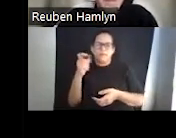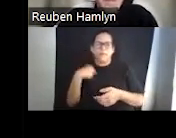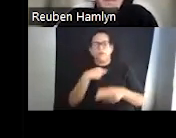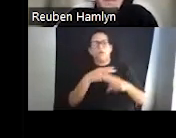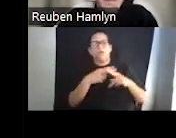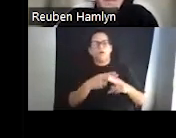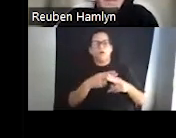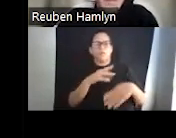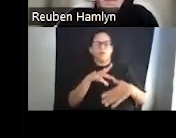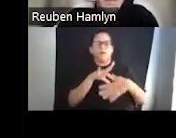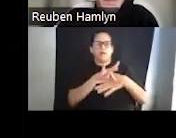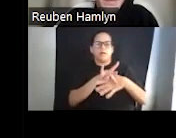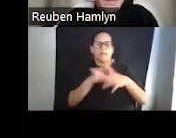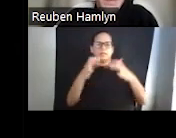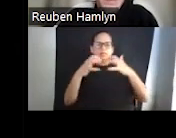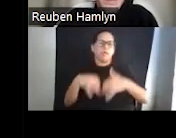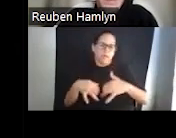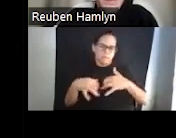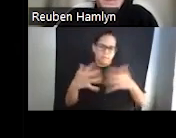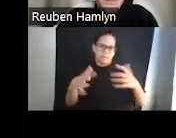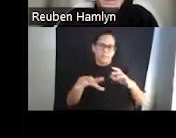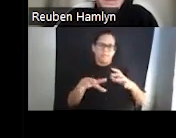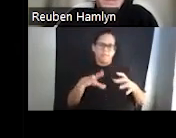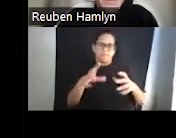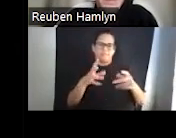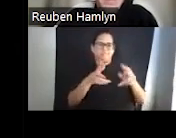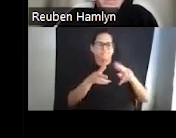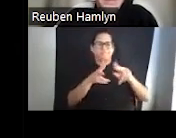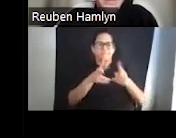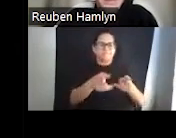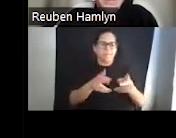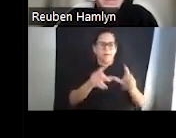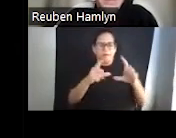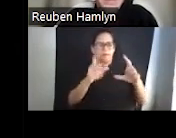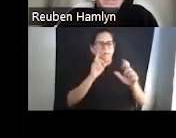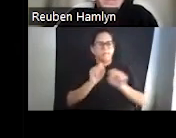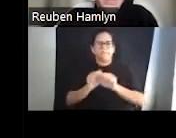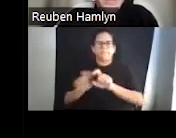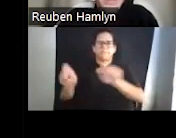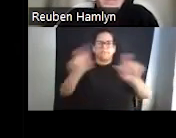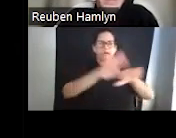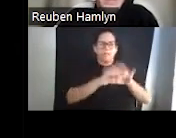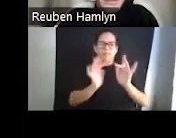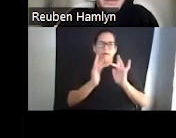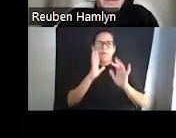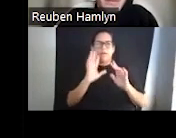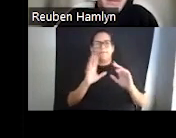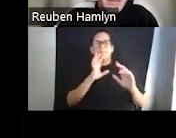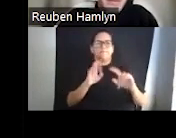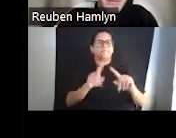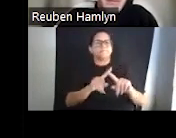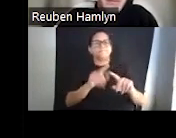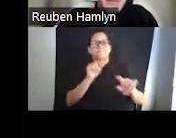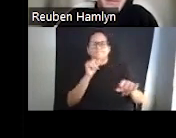what we call the context collapse, right? Like, you may take a piece of clip and you may circulate it online and then it's taken out of context. And